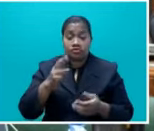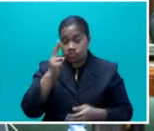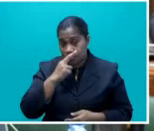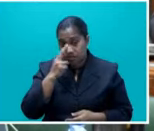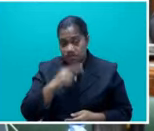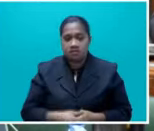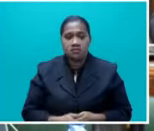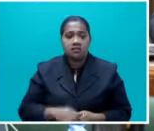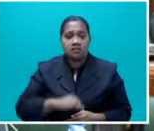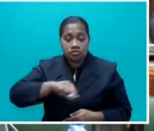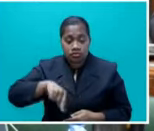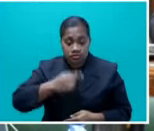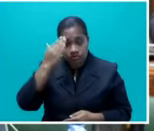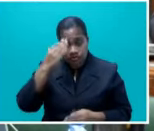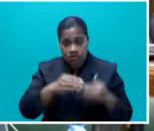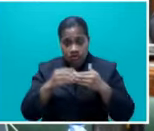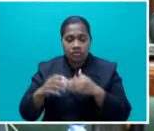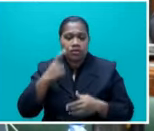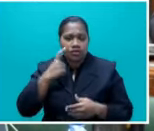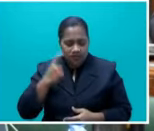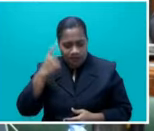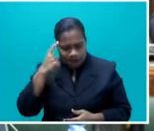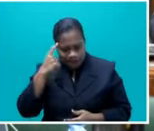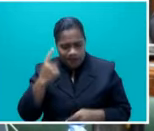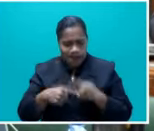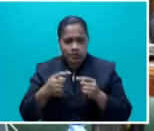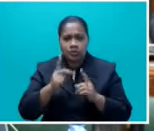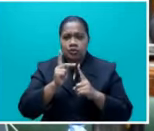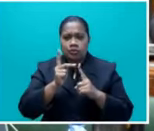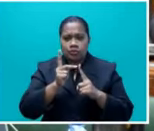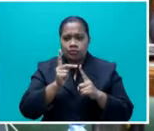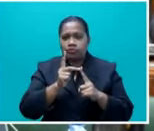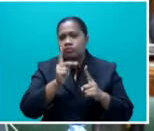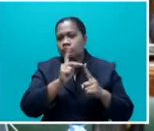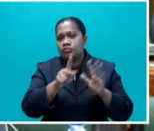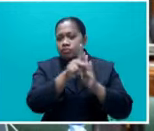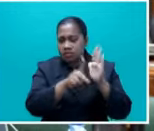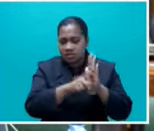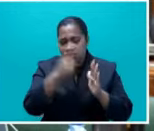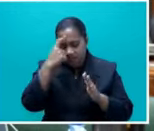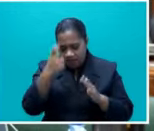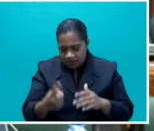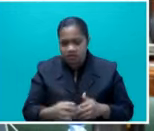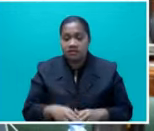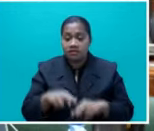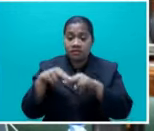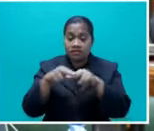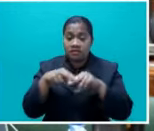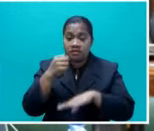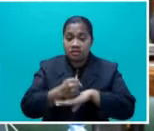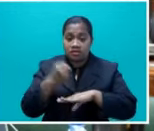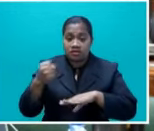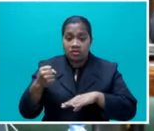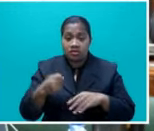try thinking and offering substantive policy ideas and alternatives for the Fijian government to adopt and take away with